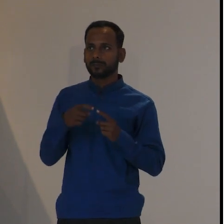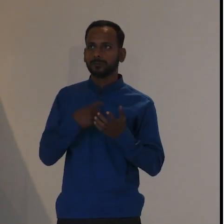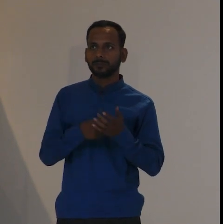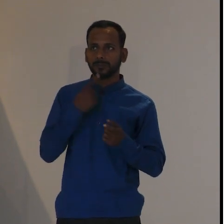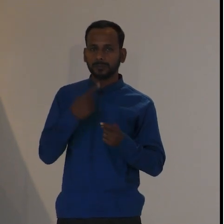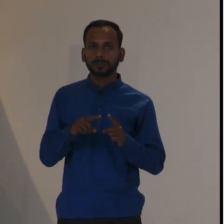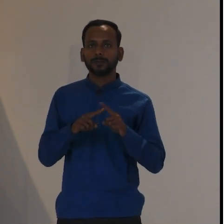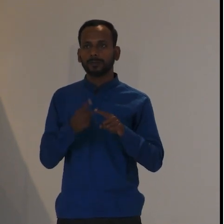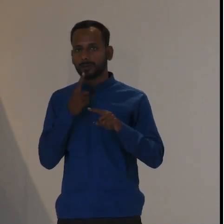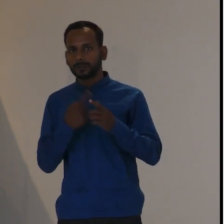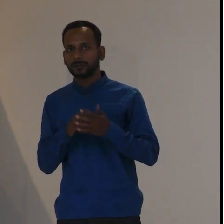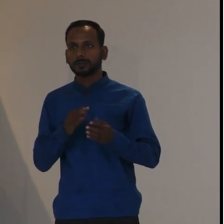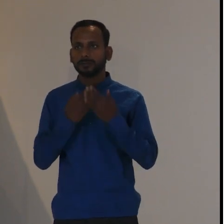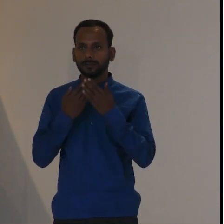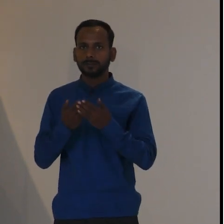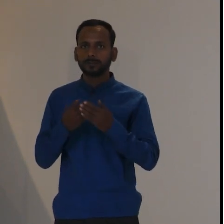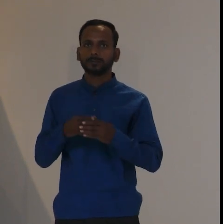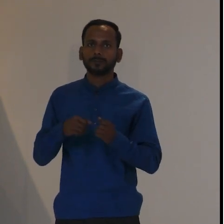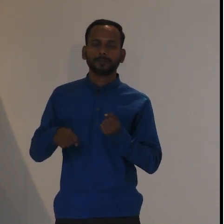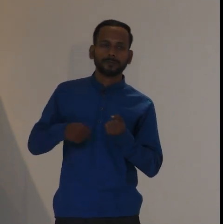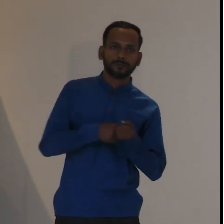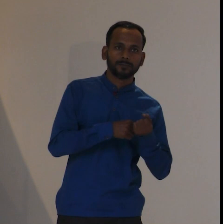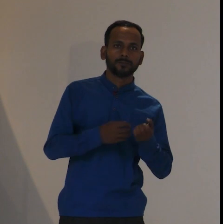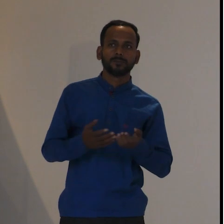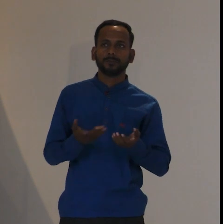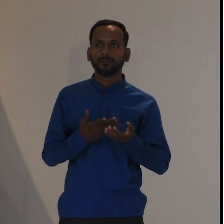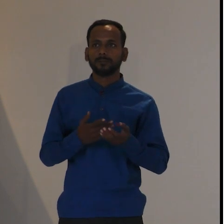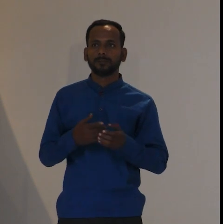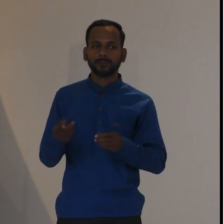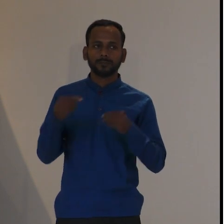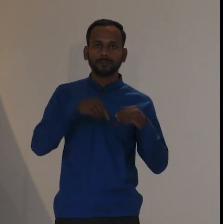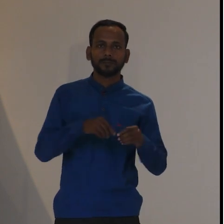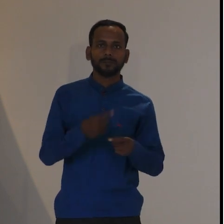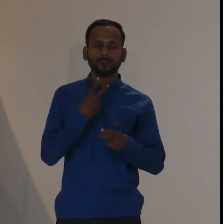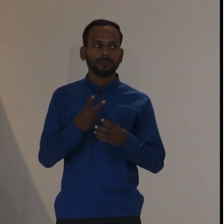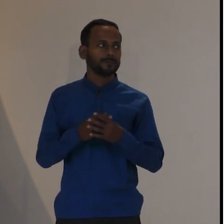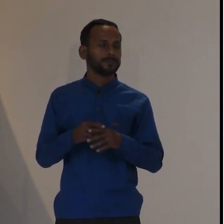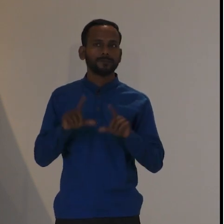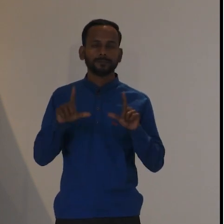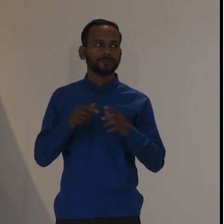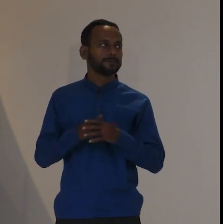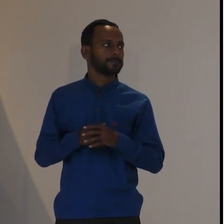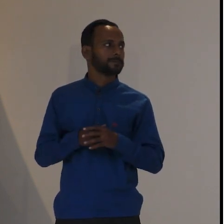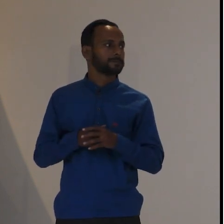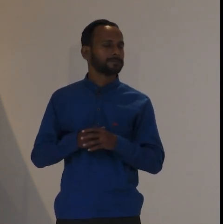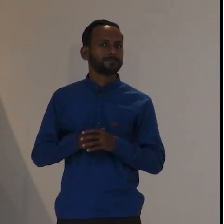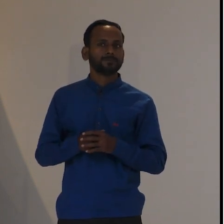Ritvika, and Shaleen for support that I've got this year. 6 months, but still.